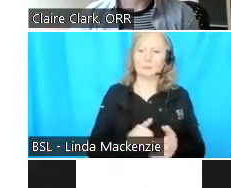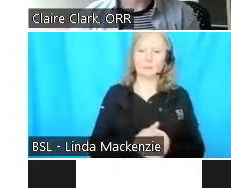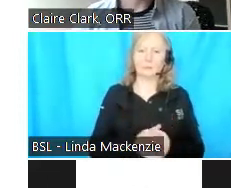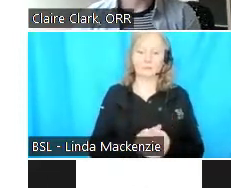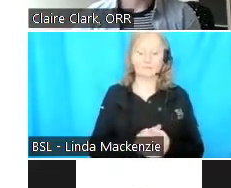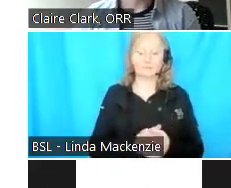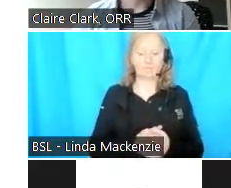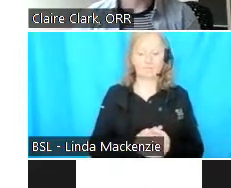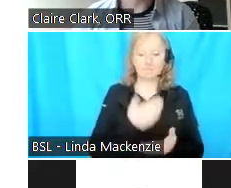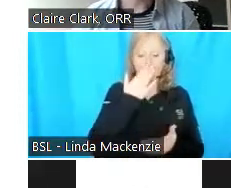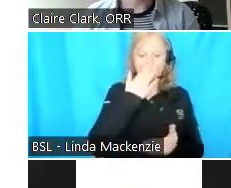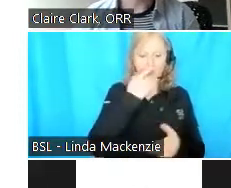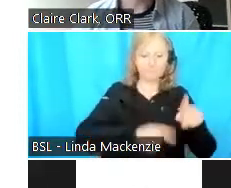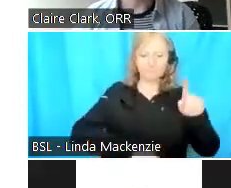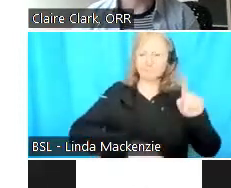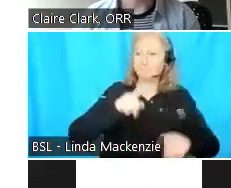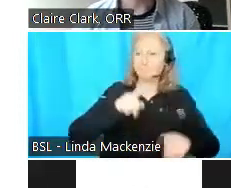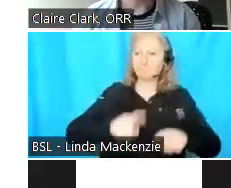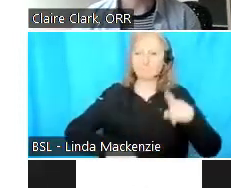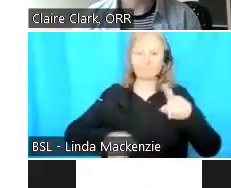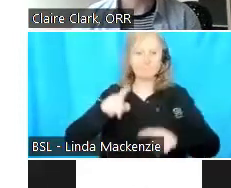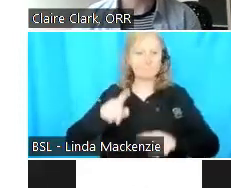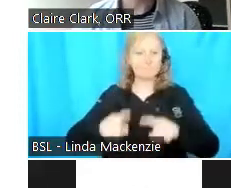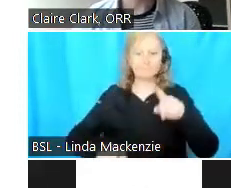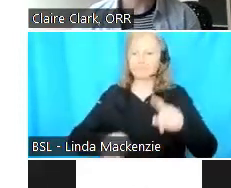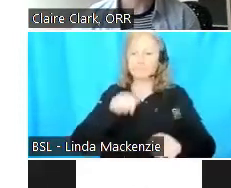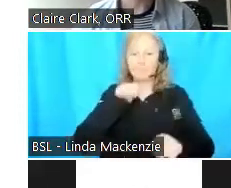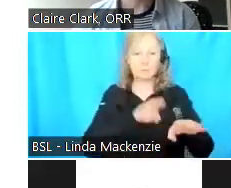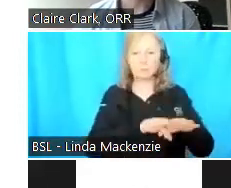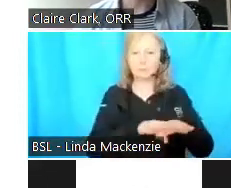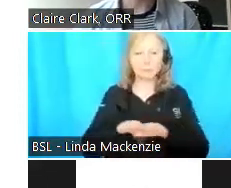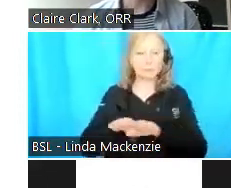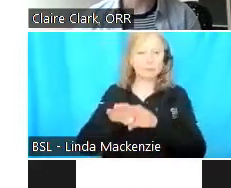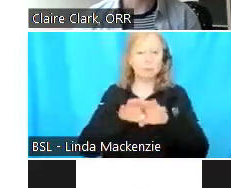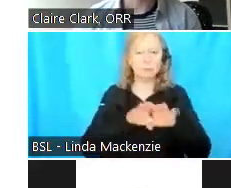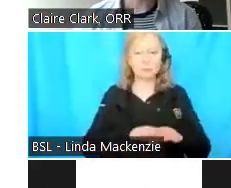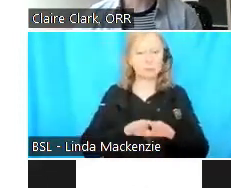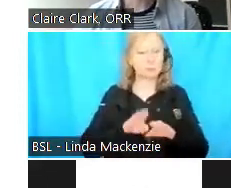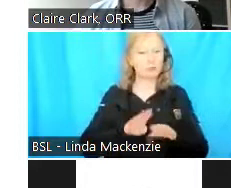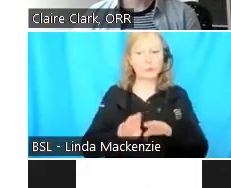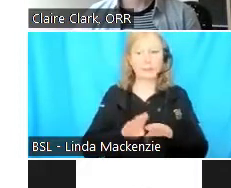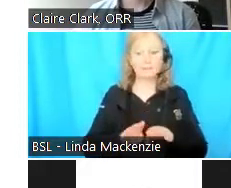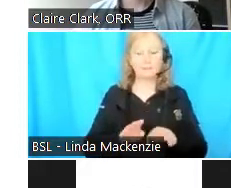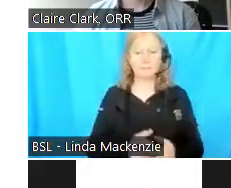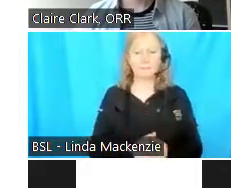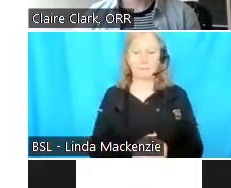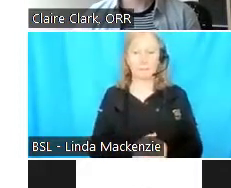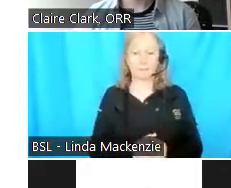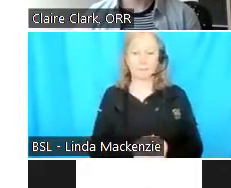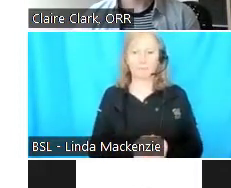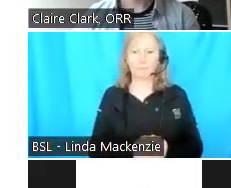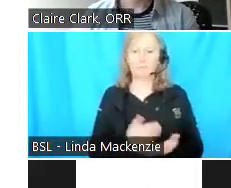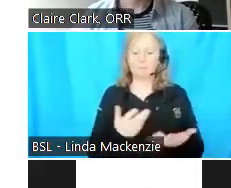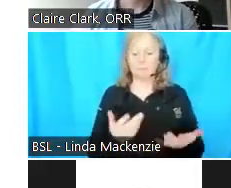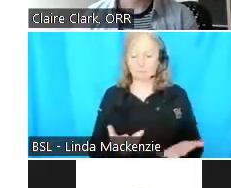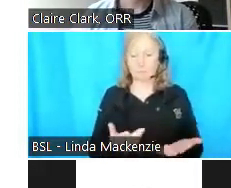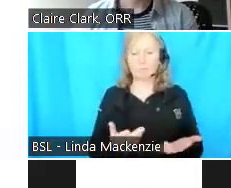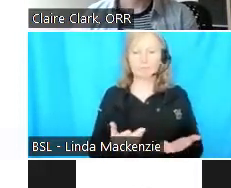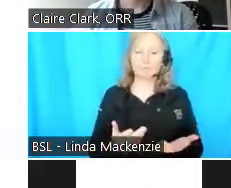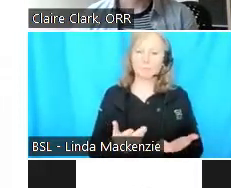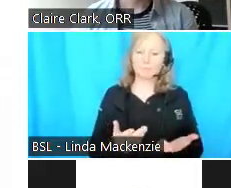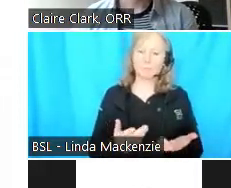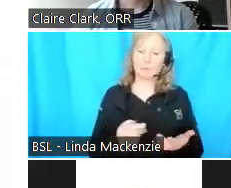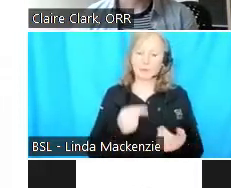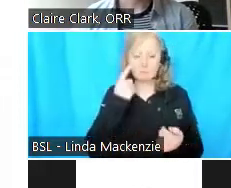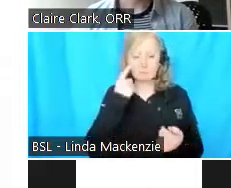lack of consistency across all rail operators in terms of what they were delivering on the ground. So as a result of this work,